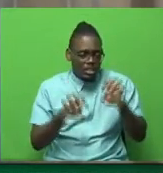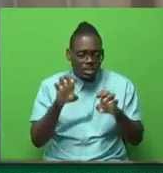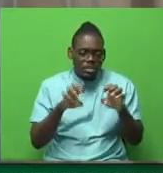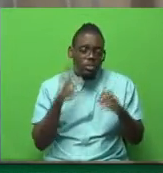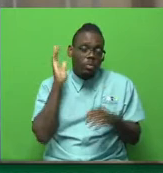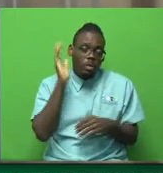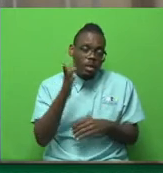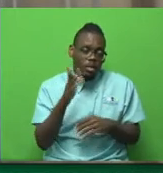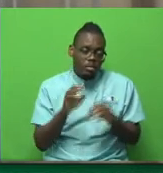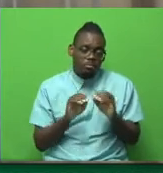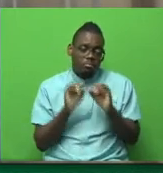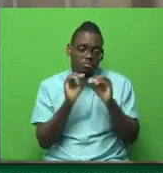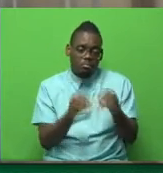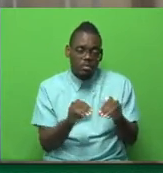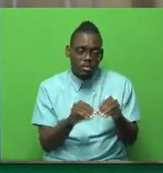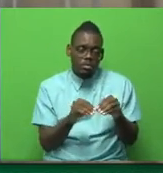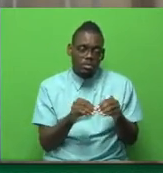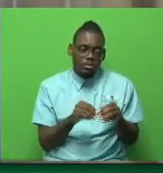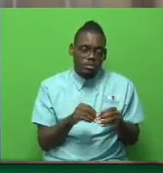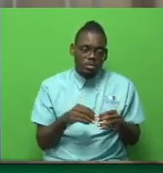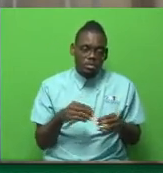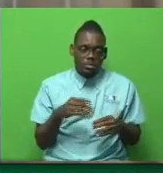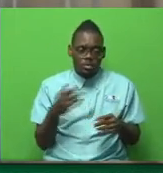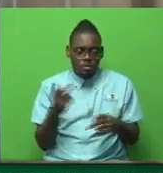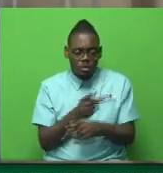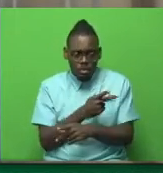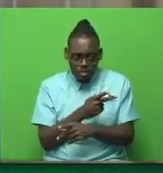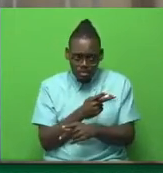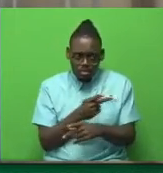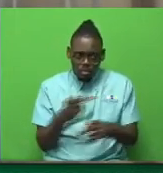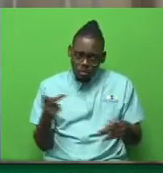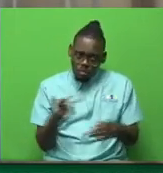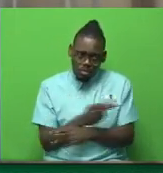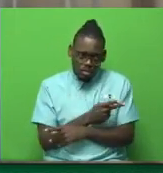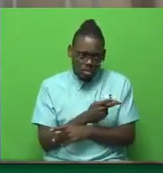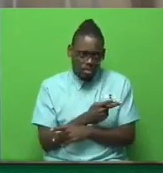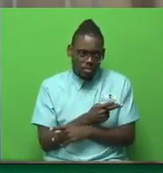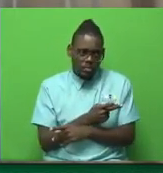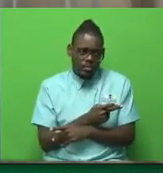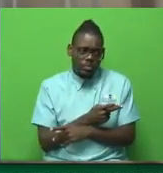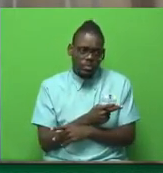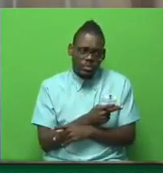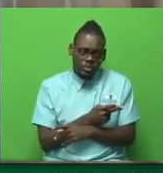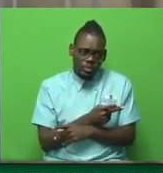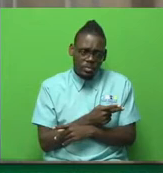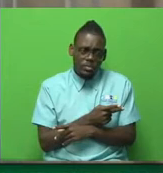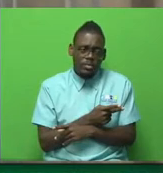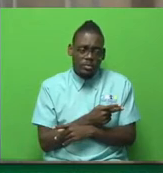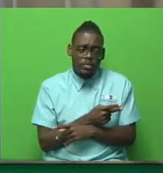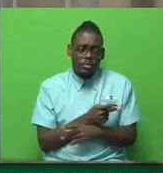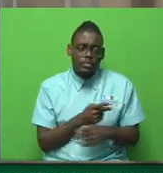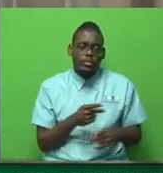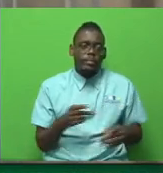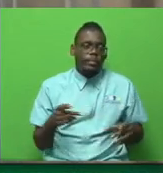performing Ministries sorry Triana Tobago will be ranked as one of the worst performing economies